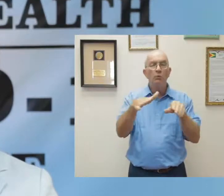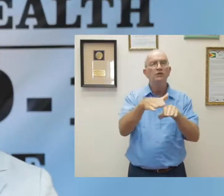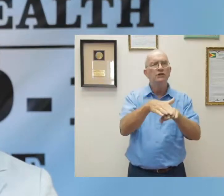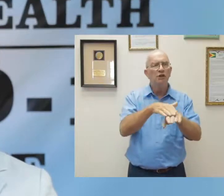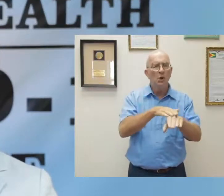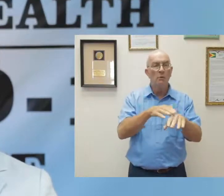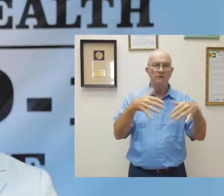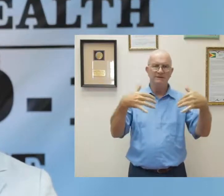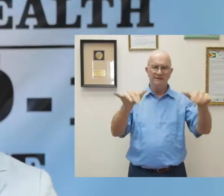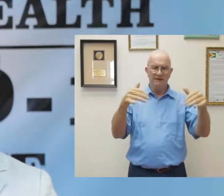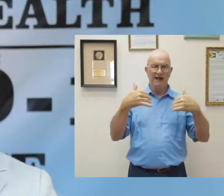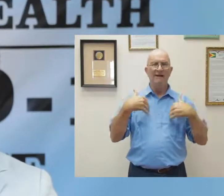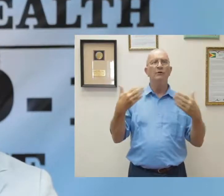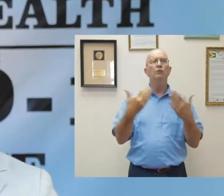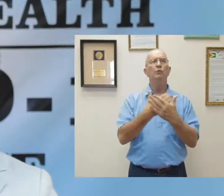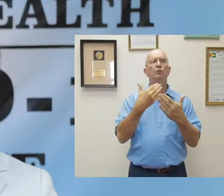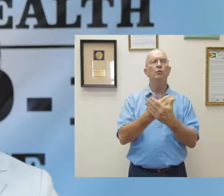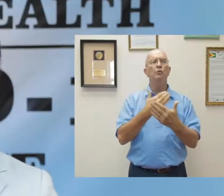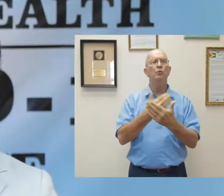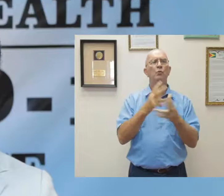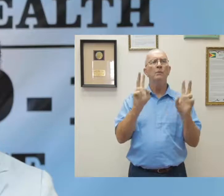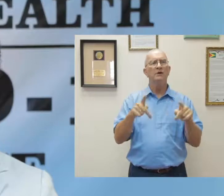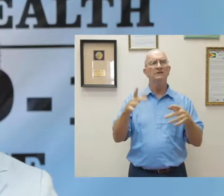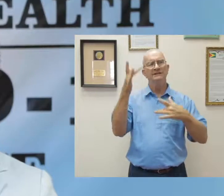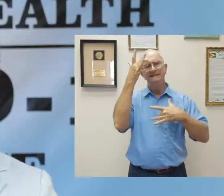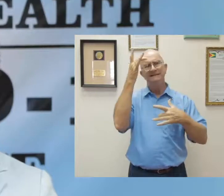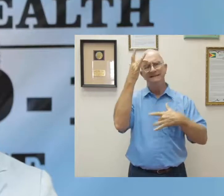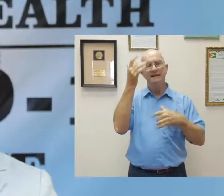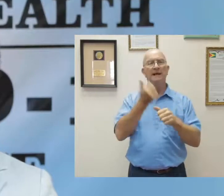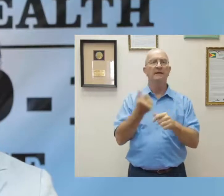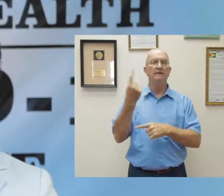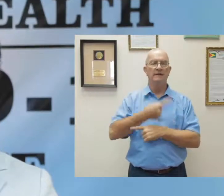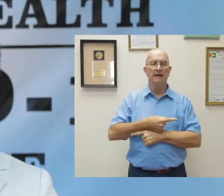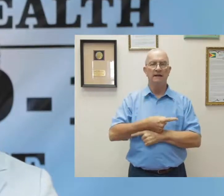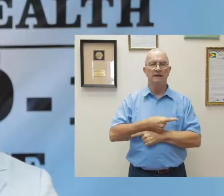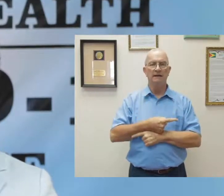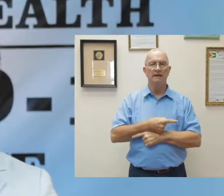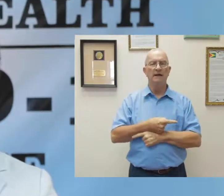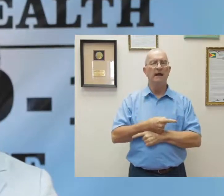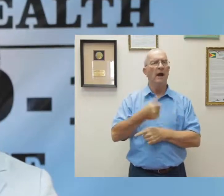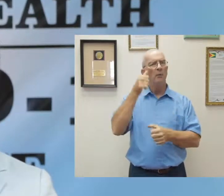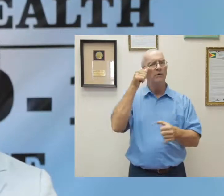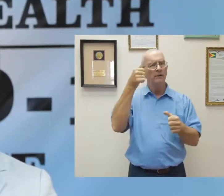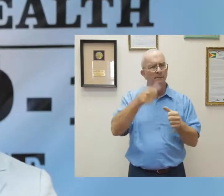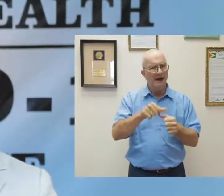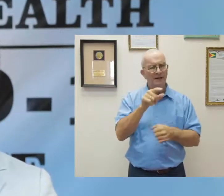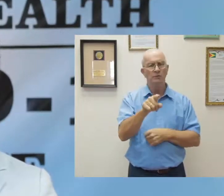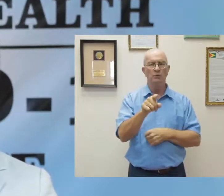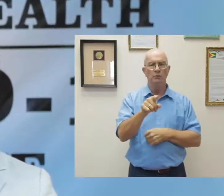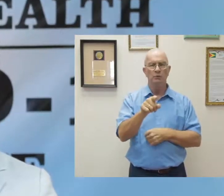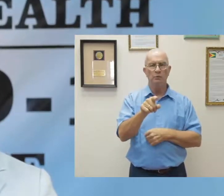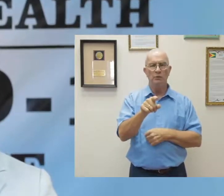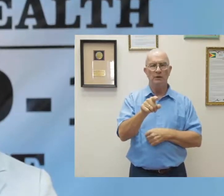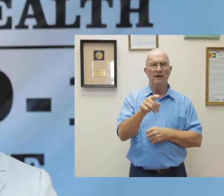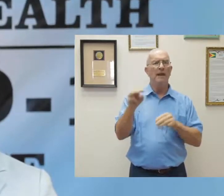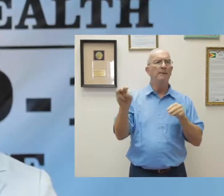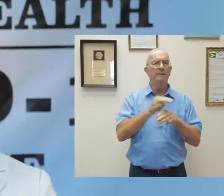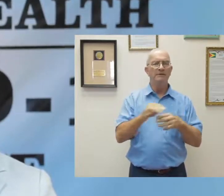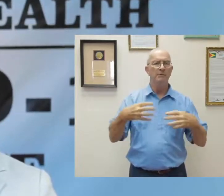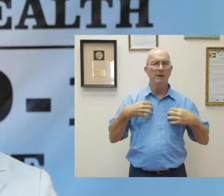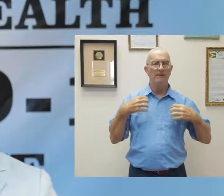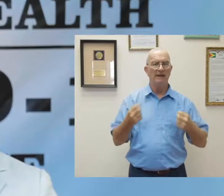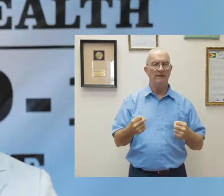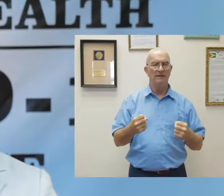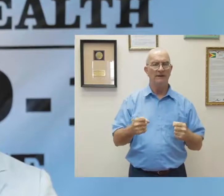are still having new cases every day. I wish to remind you that the Ministry of Public